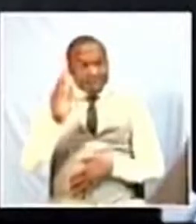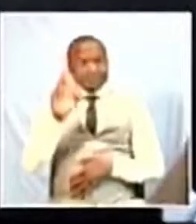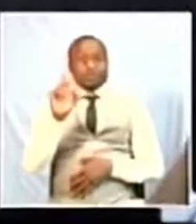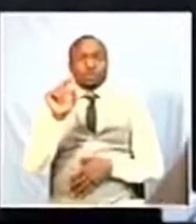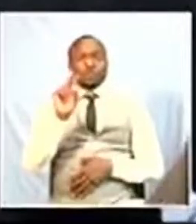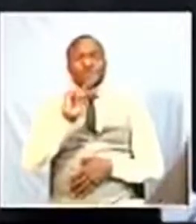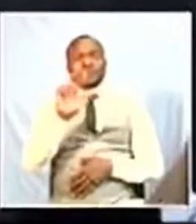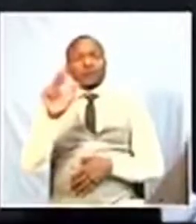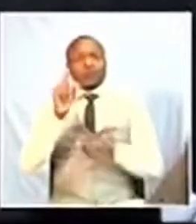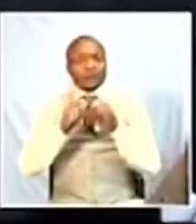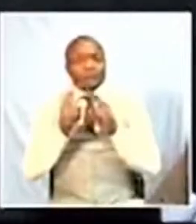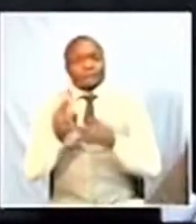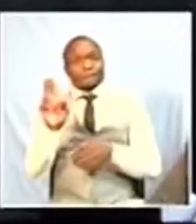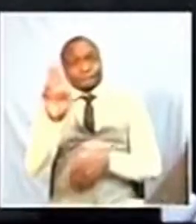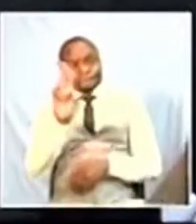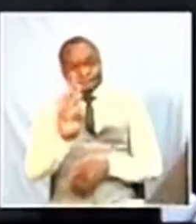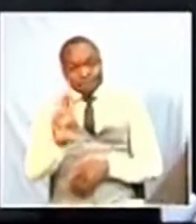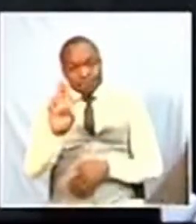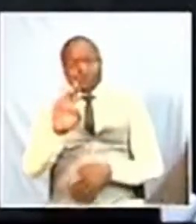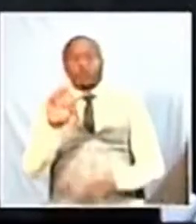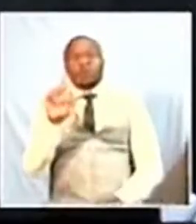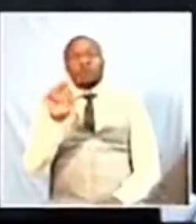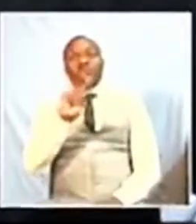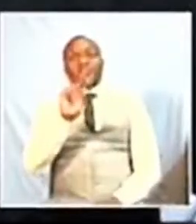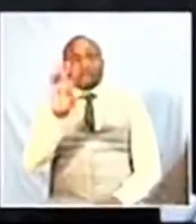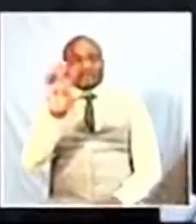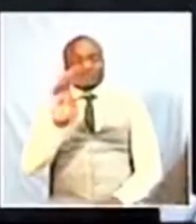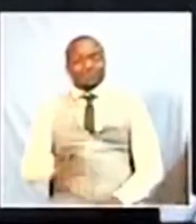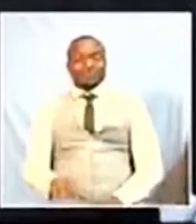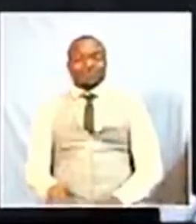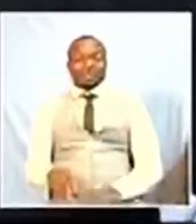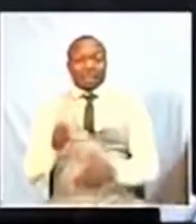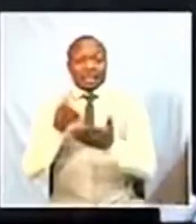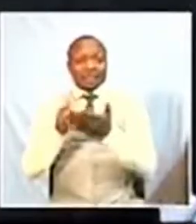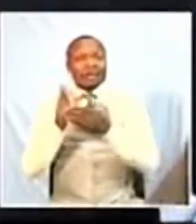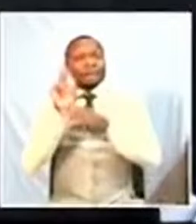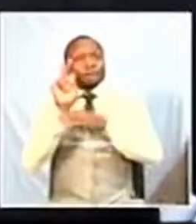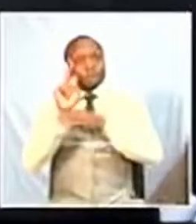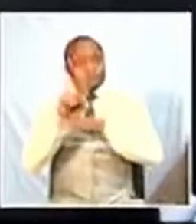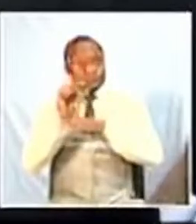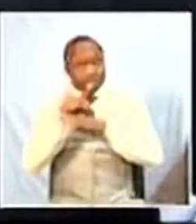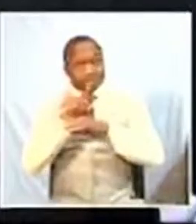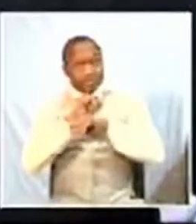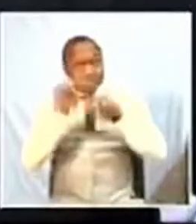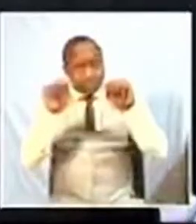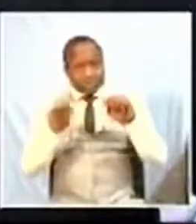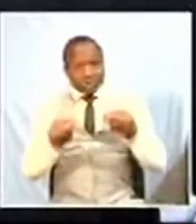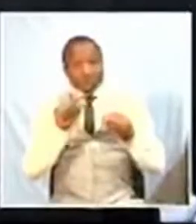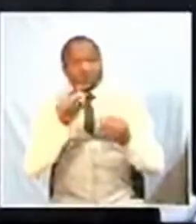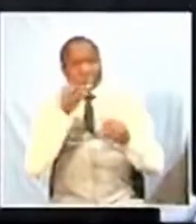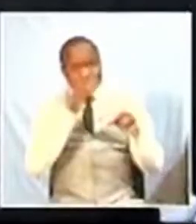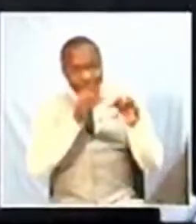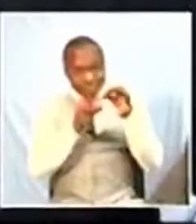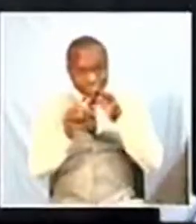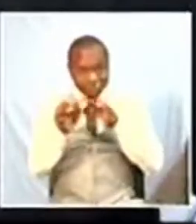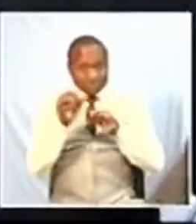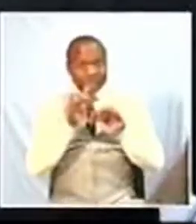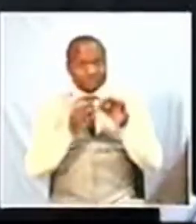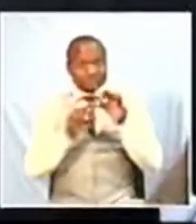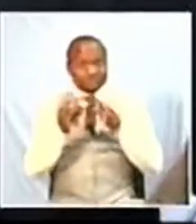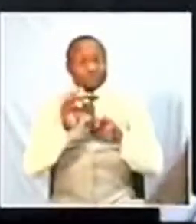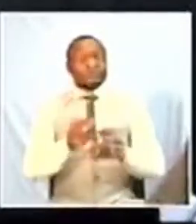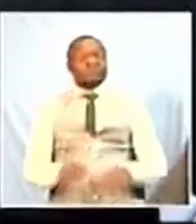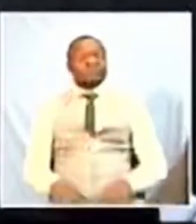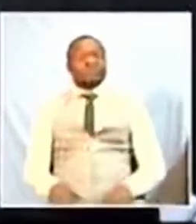2023 but utilized in 2024. In this project ledger, you are accounting